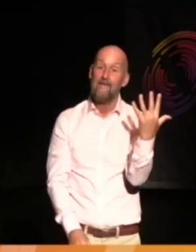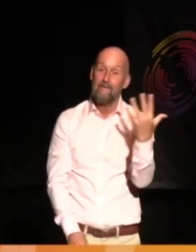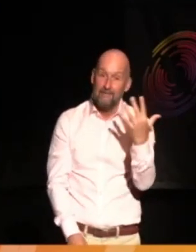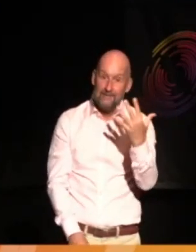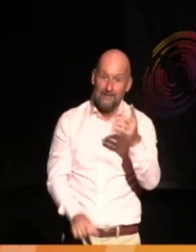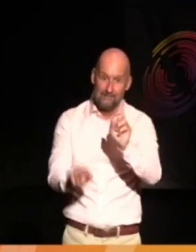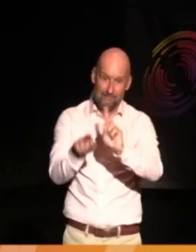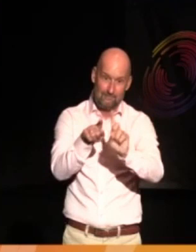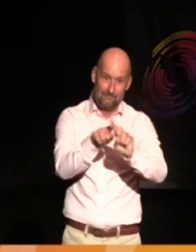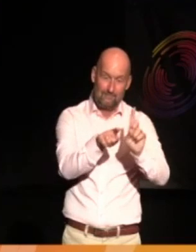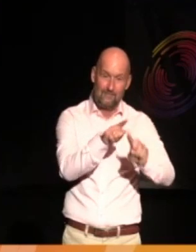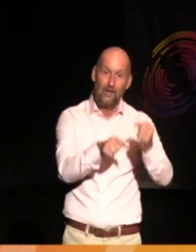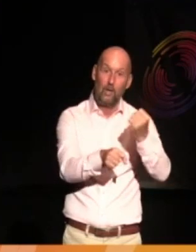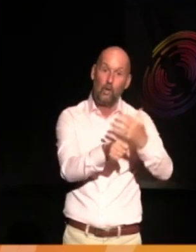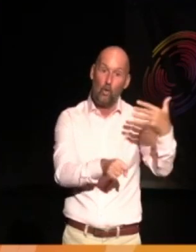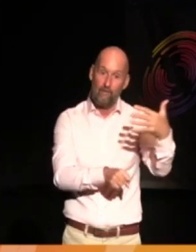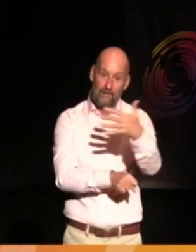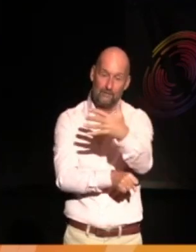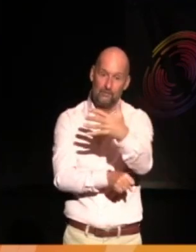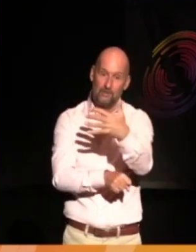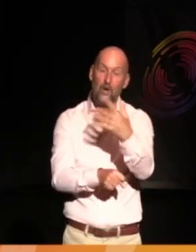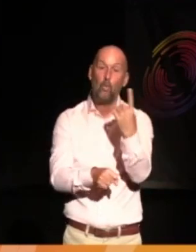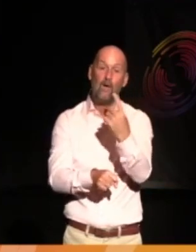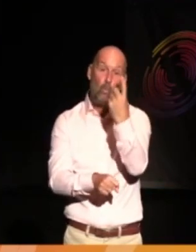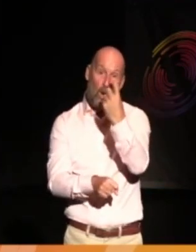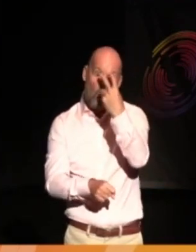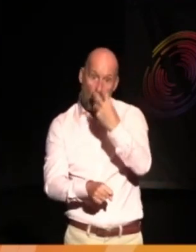15 goldfish.